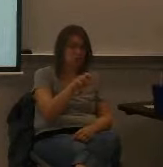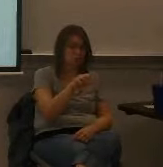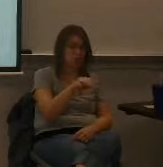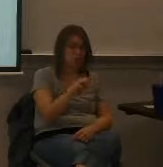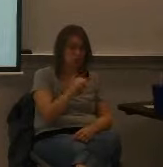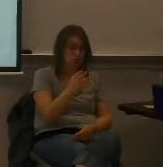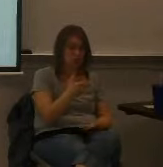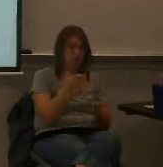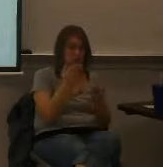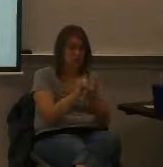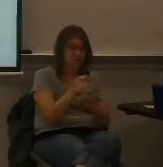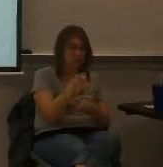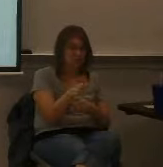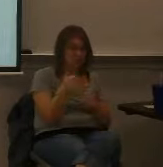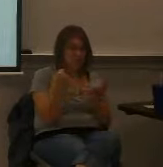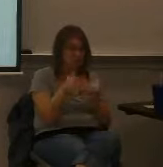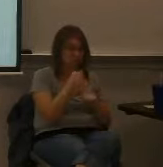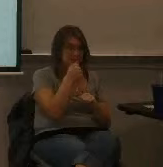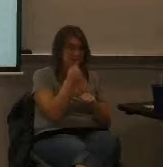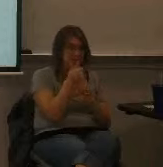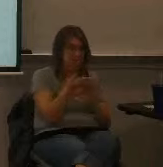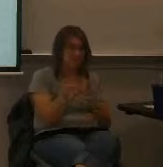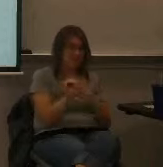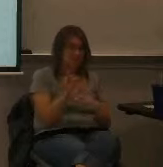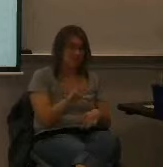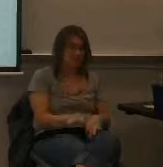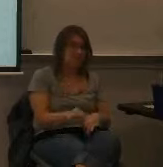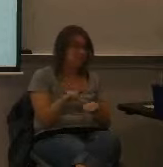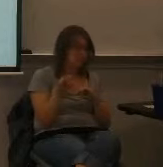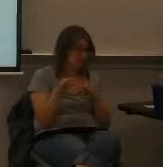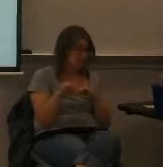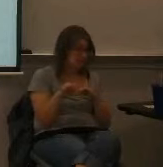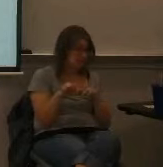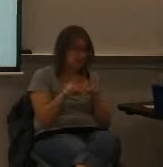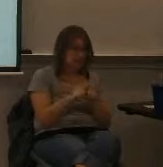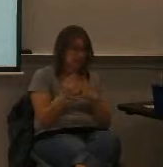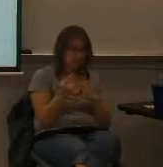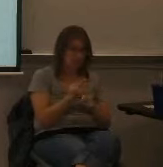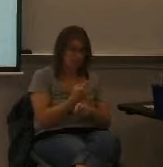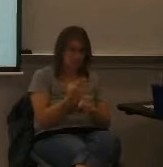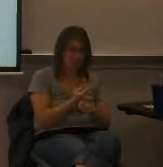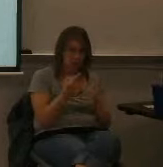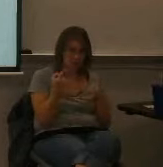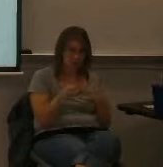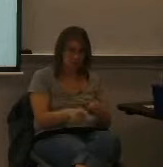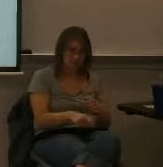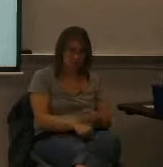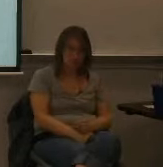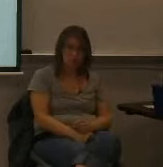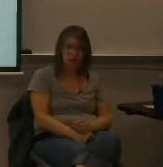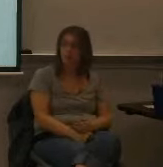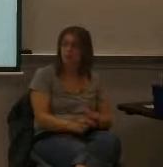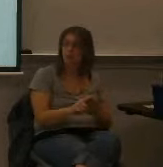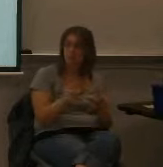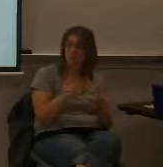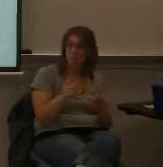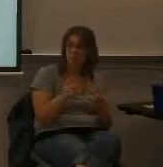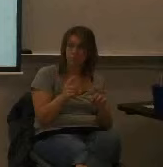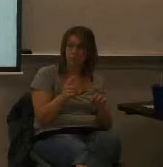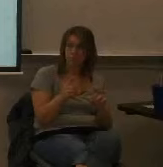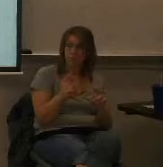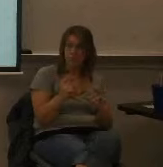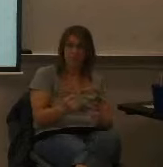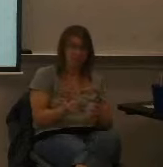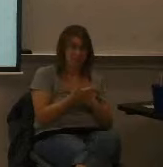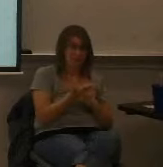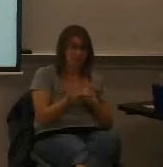that they have to be able to deal with things like floods as a regular course of events. But the assemblage of